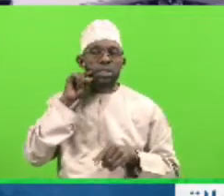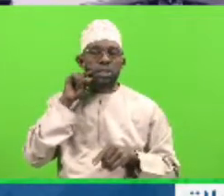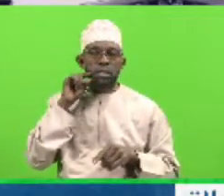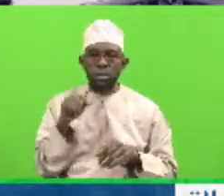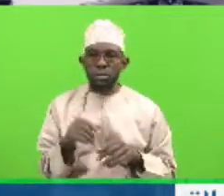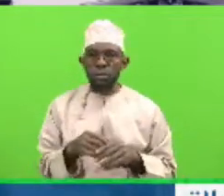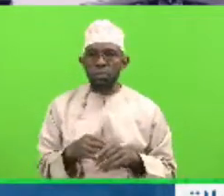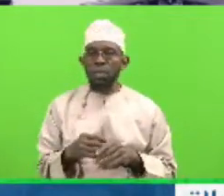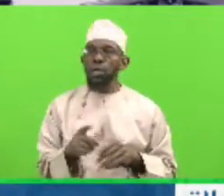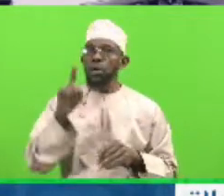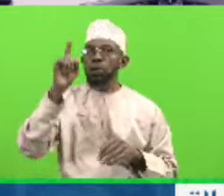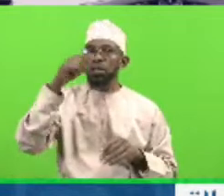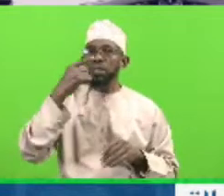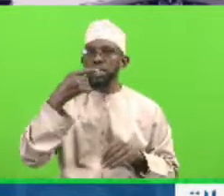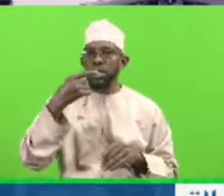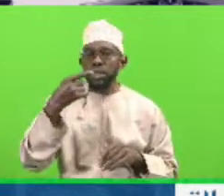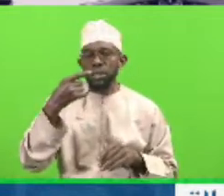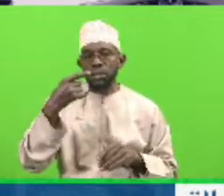And he says,